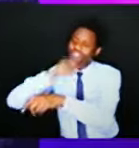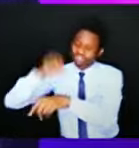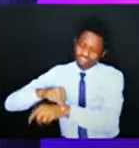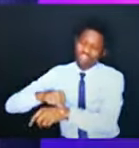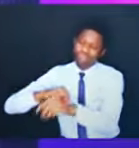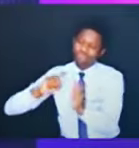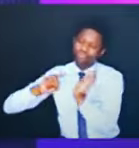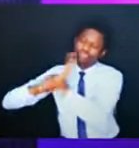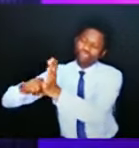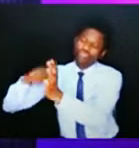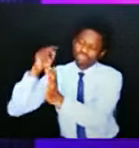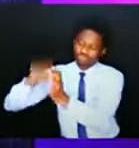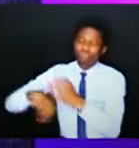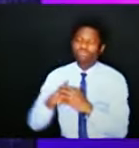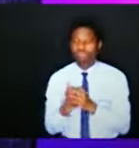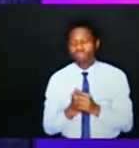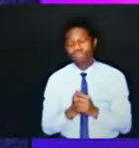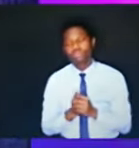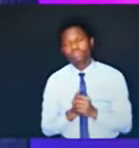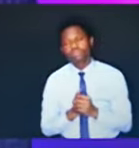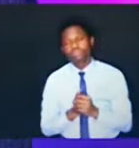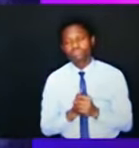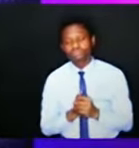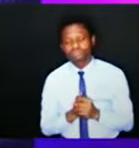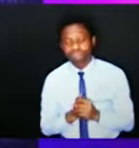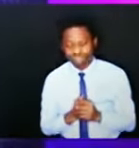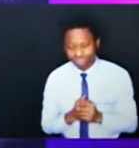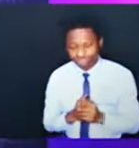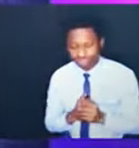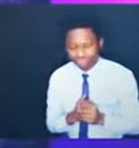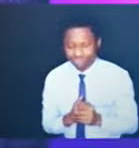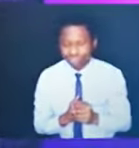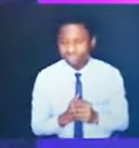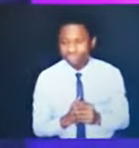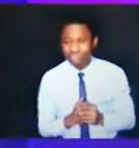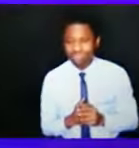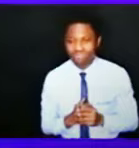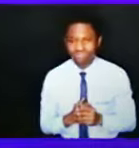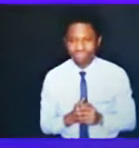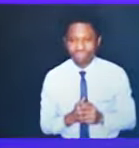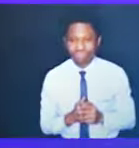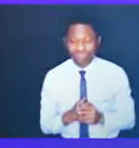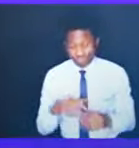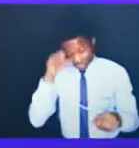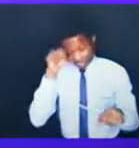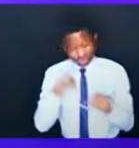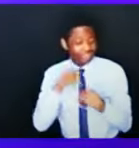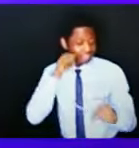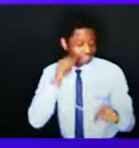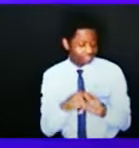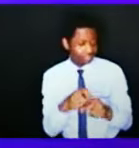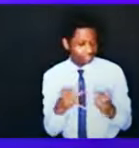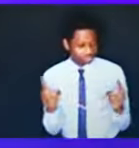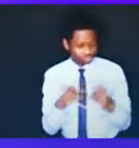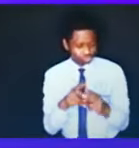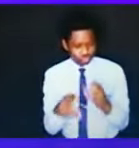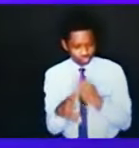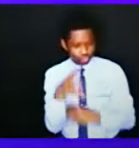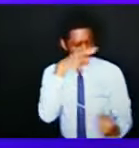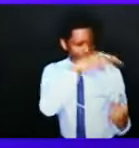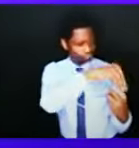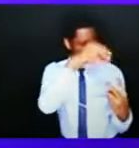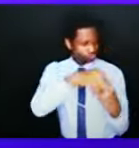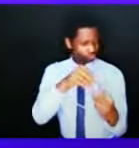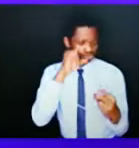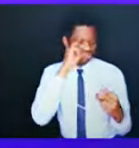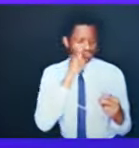ama nyina na obeye won a obechere won no ya dance ye e di ama sa nipa nyina. Brothers and sisters, so God chose